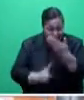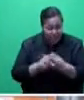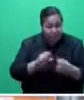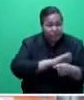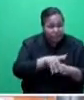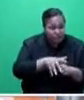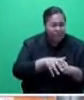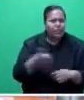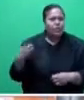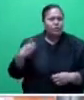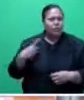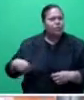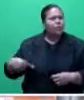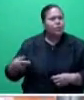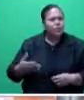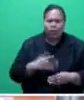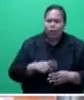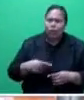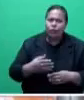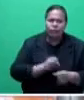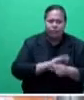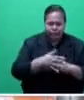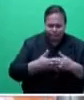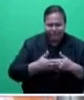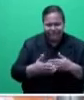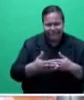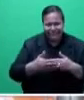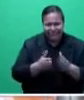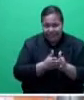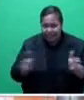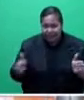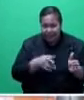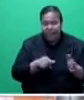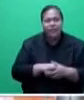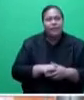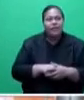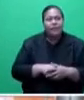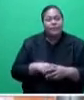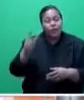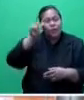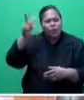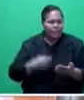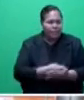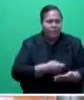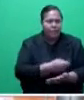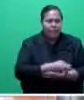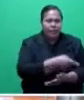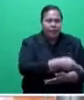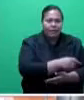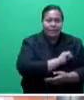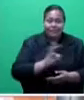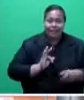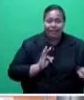work continues during the COVID-19 period. Employers will also bear the burden of paying their workers despite COVID-19, which